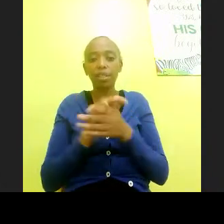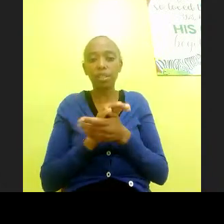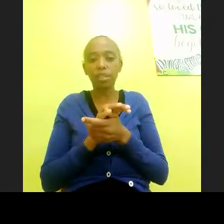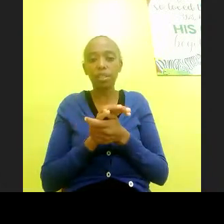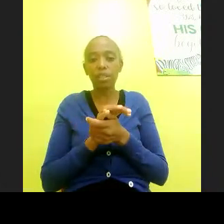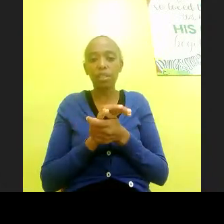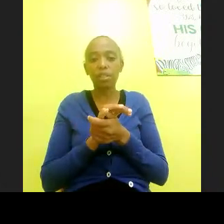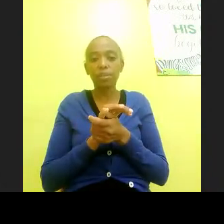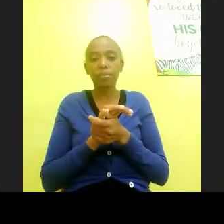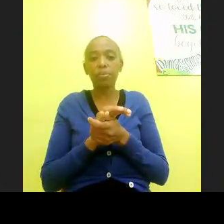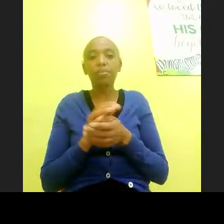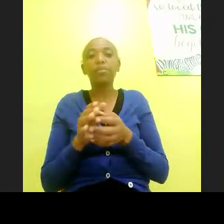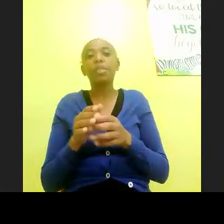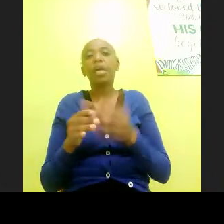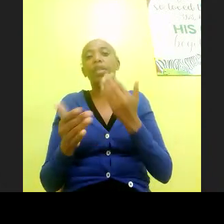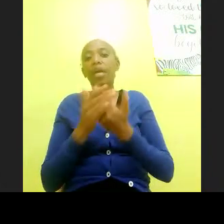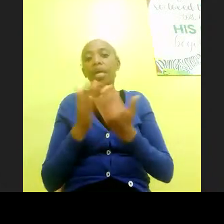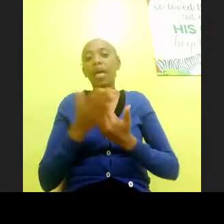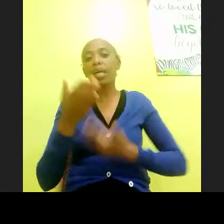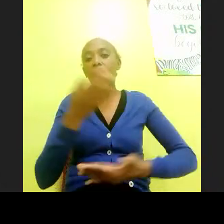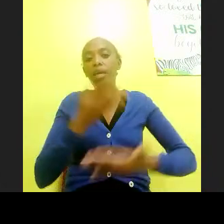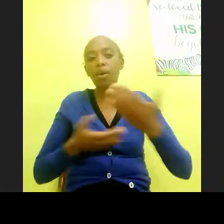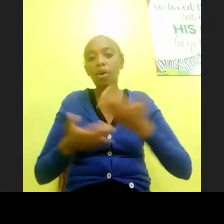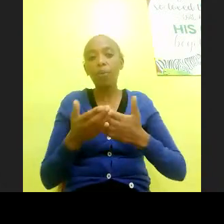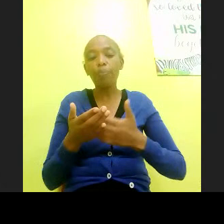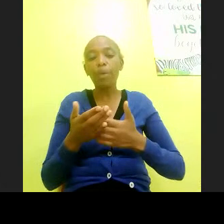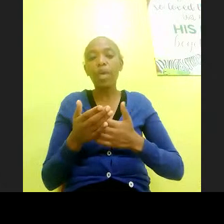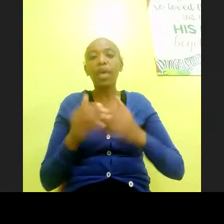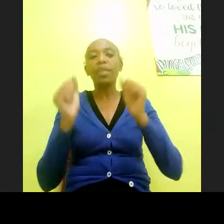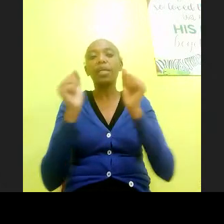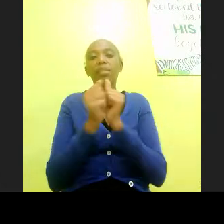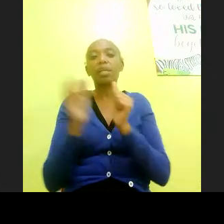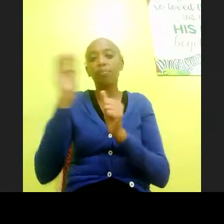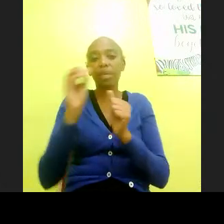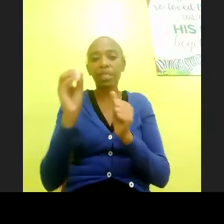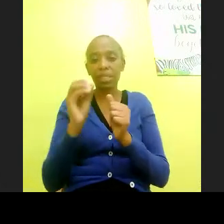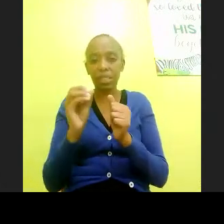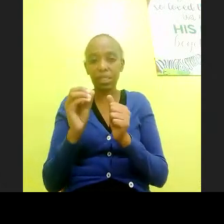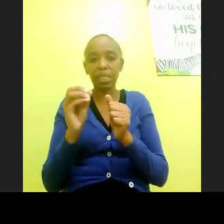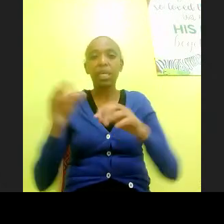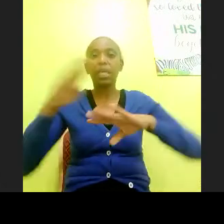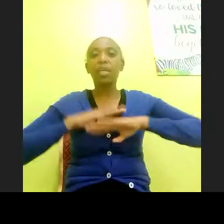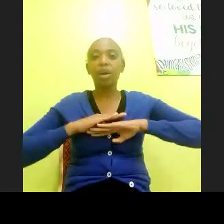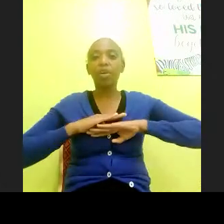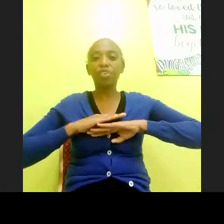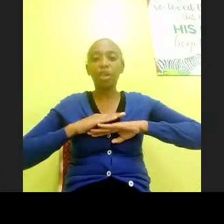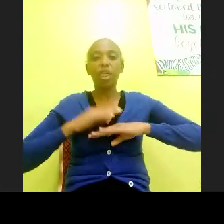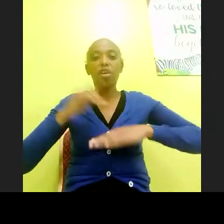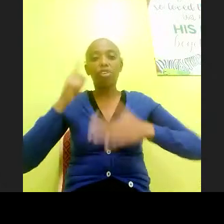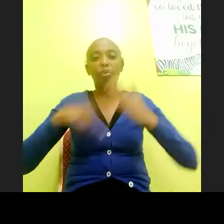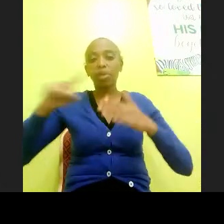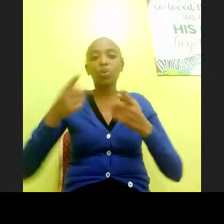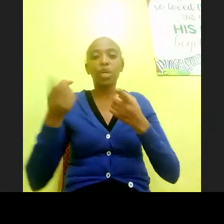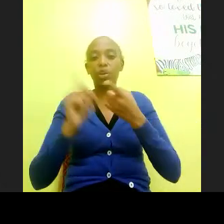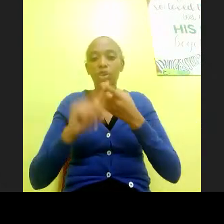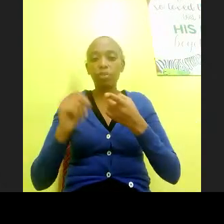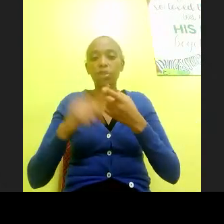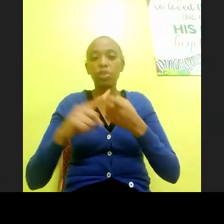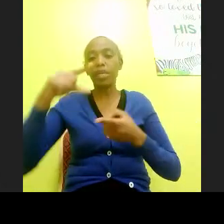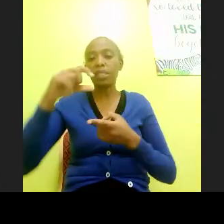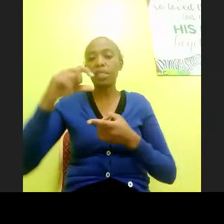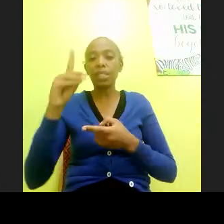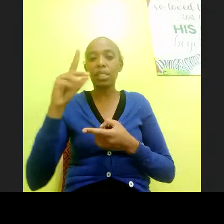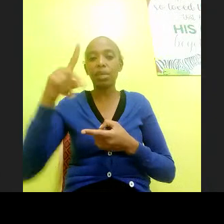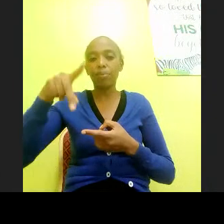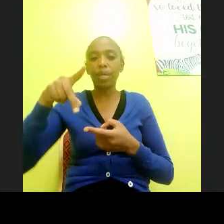towards the care economy, and the figures 10%, but is 10% enough for what we contribute to the GDP? I think those are some